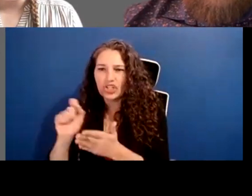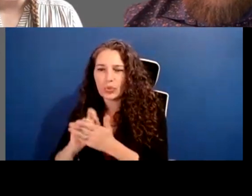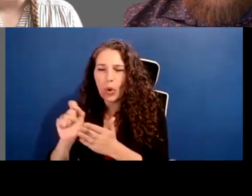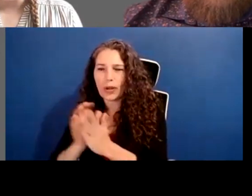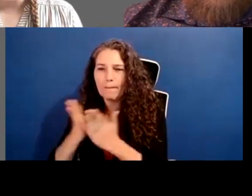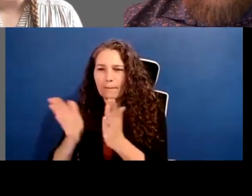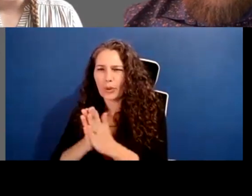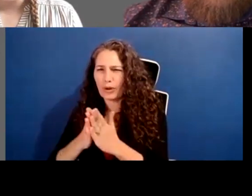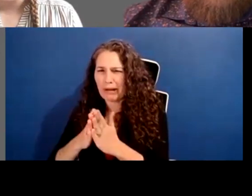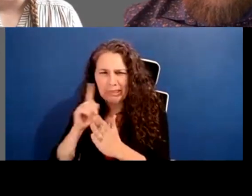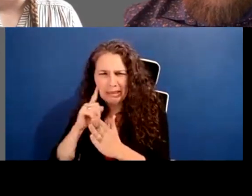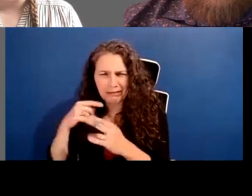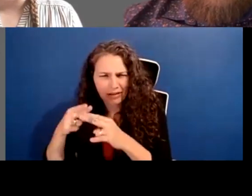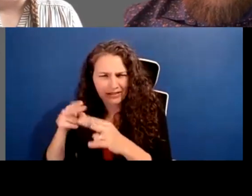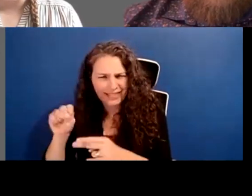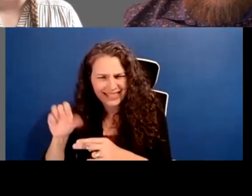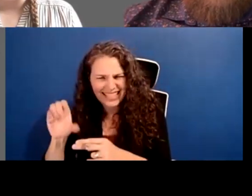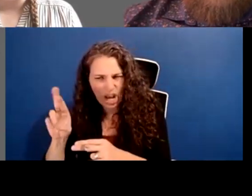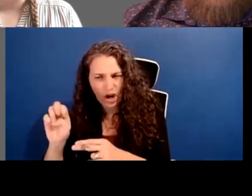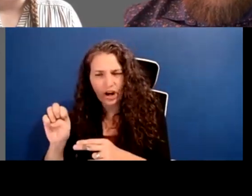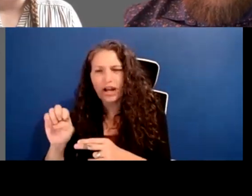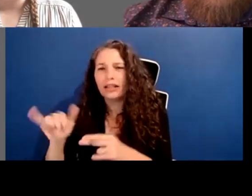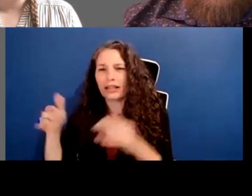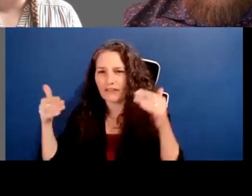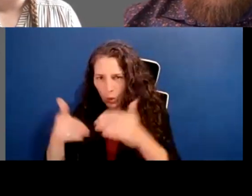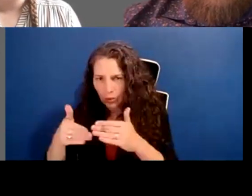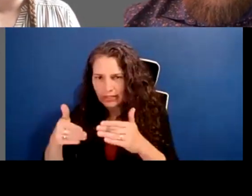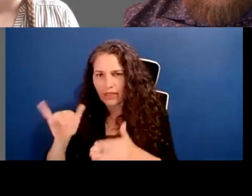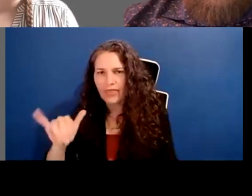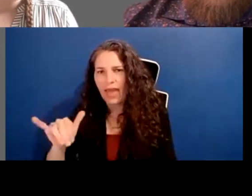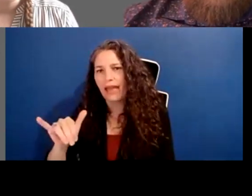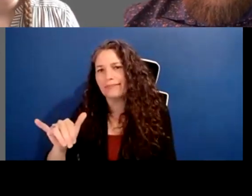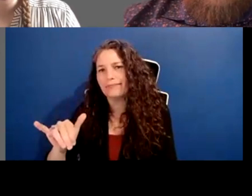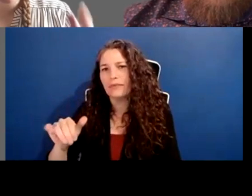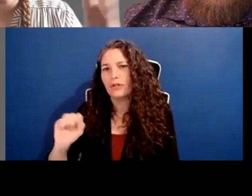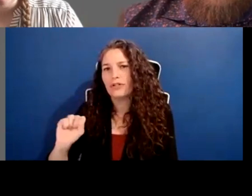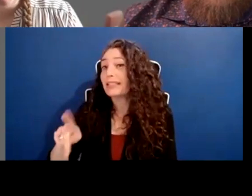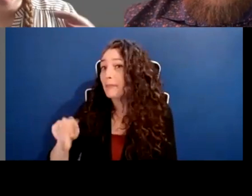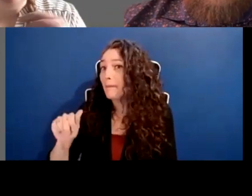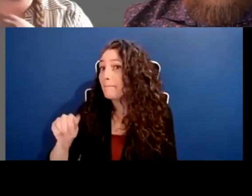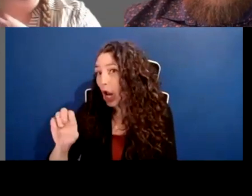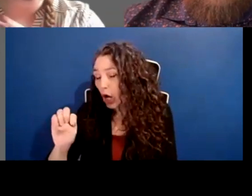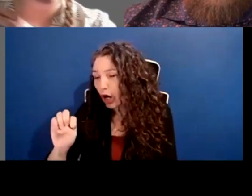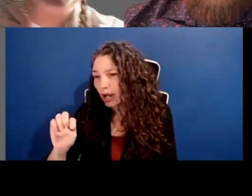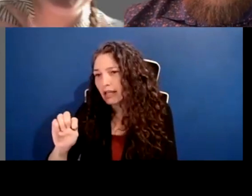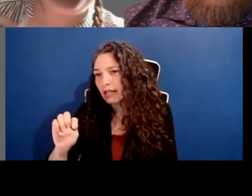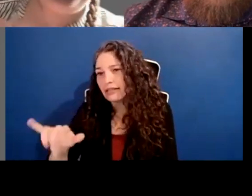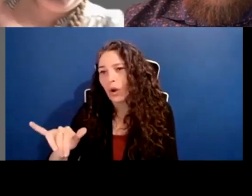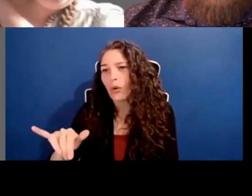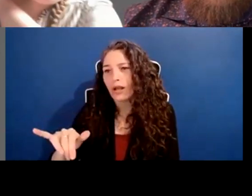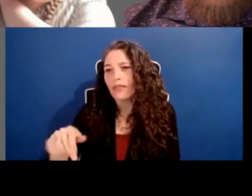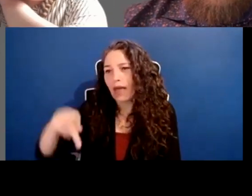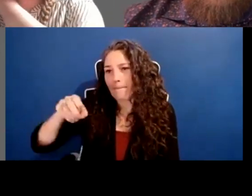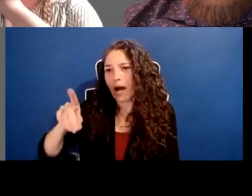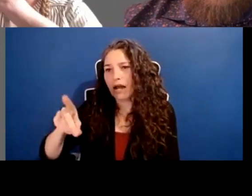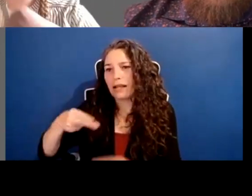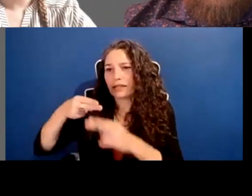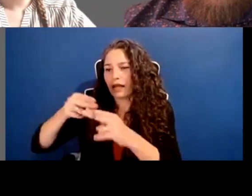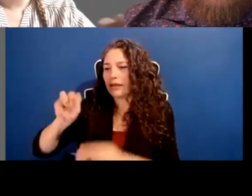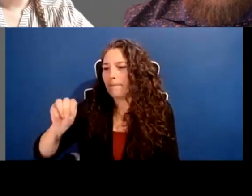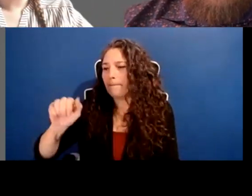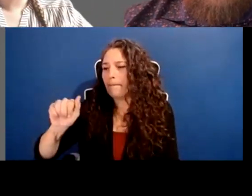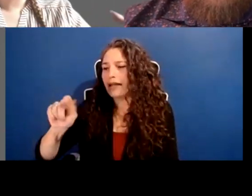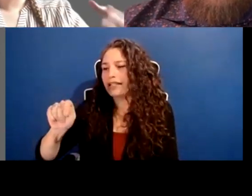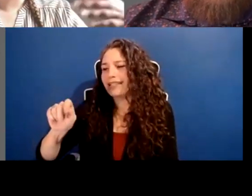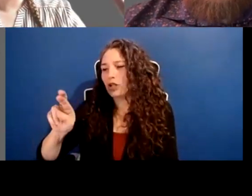and different things like that. So yeah, I would like Material Girls is one podcast that I think